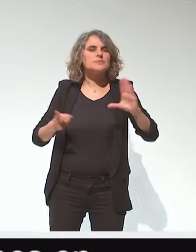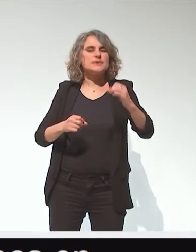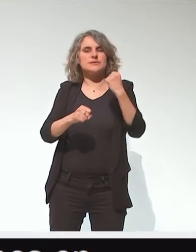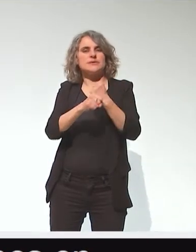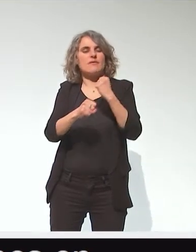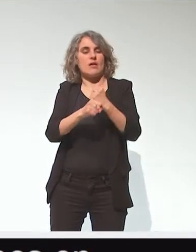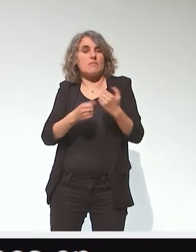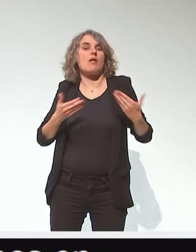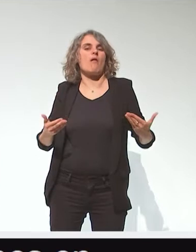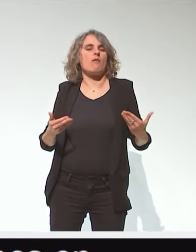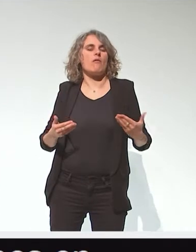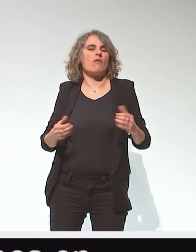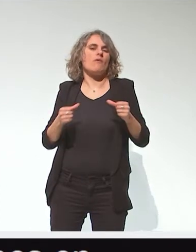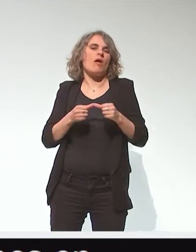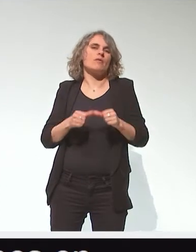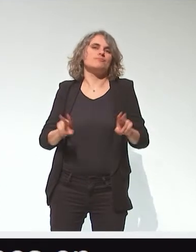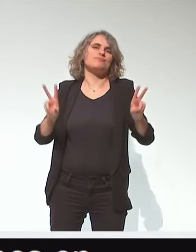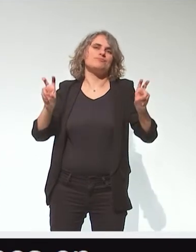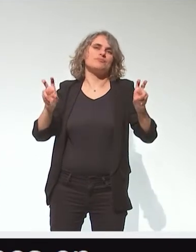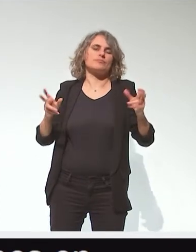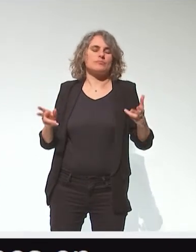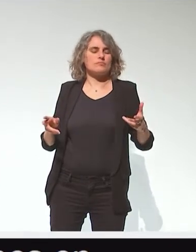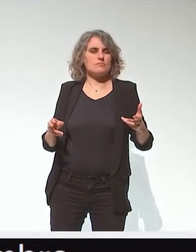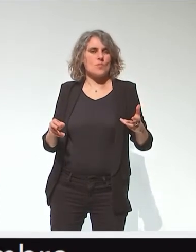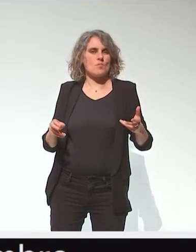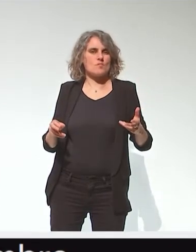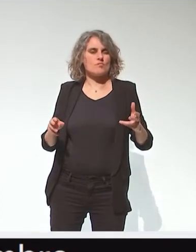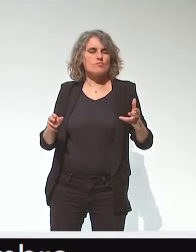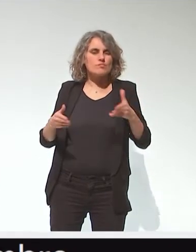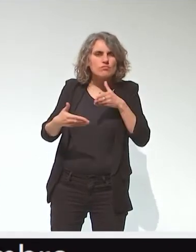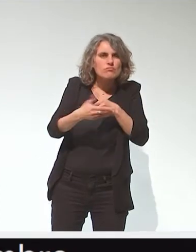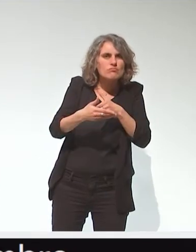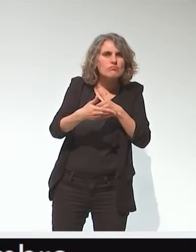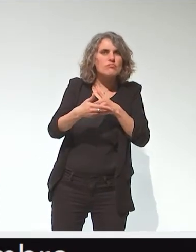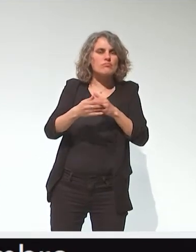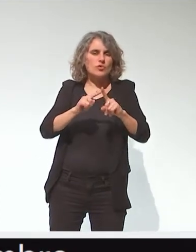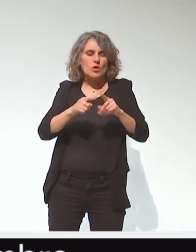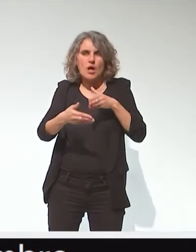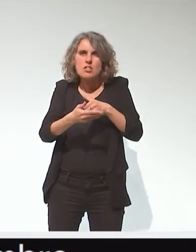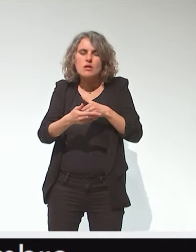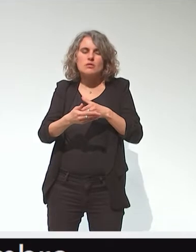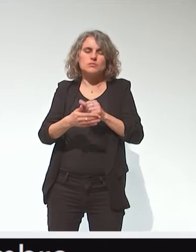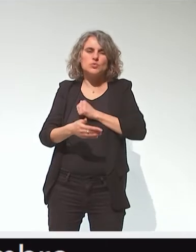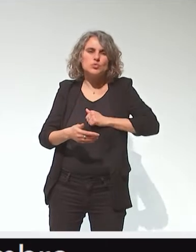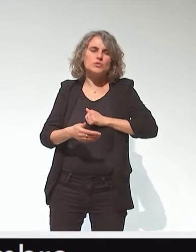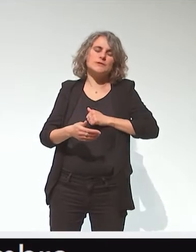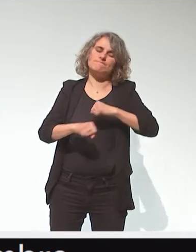Tackling the multiple barriers is also a topic. Michael already said discrimination is a big